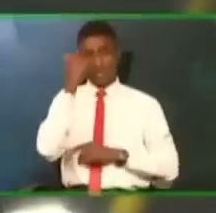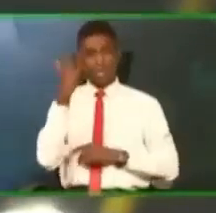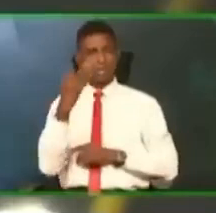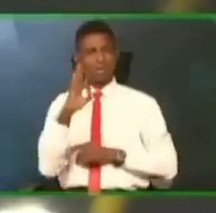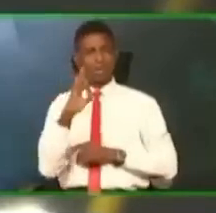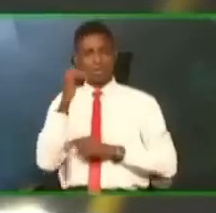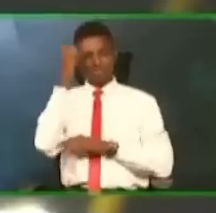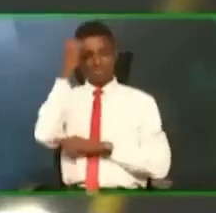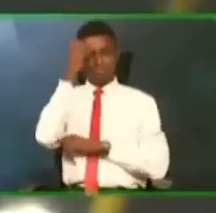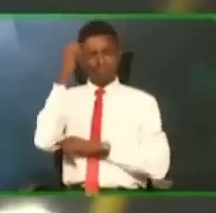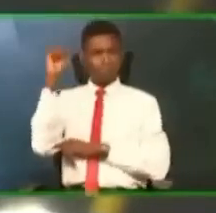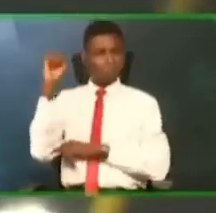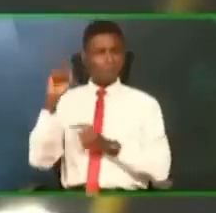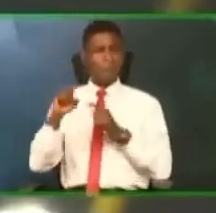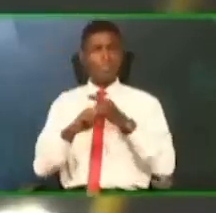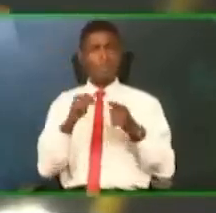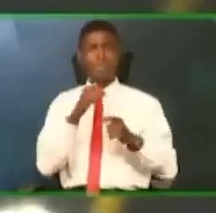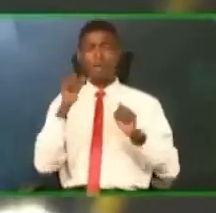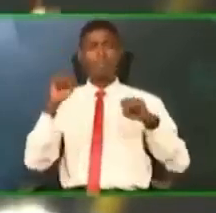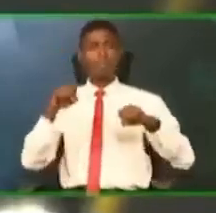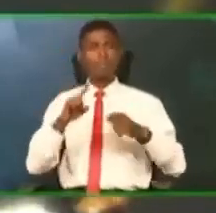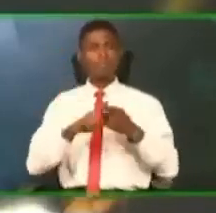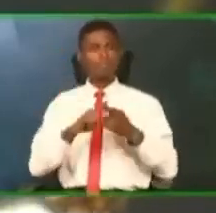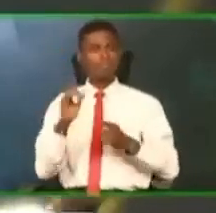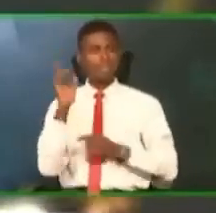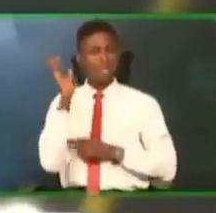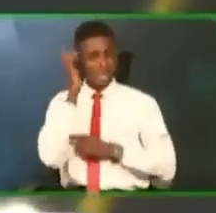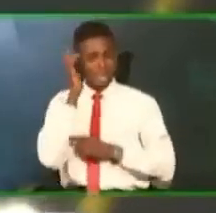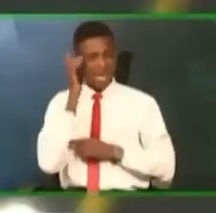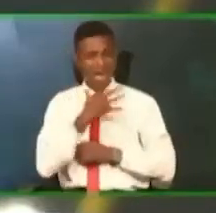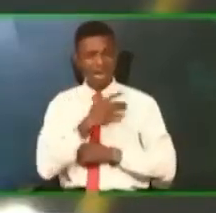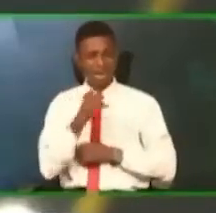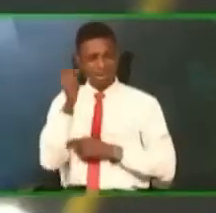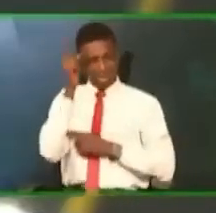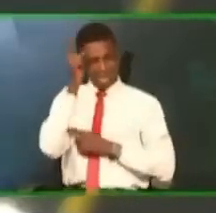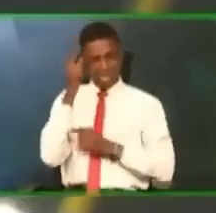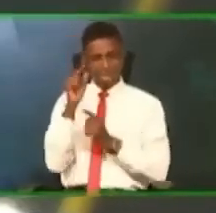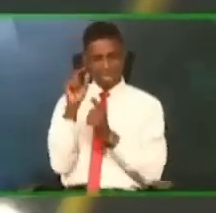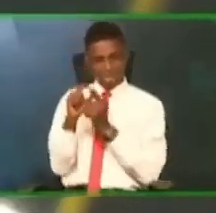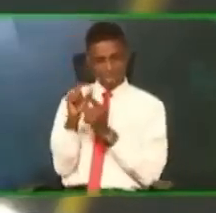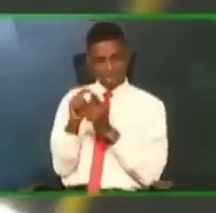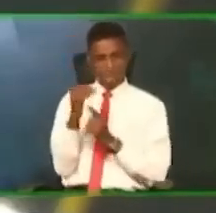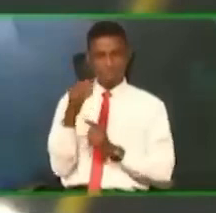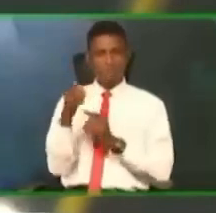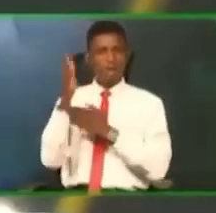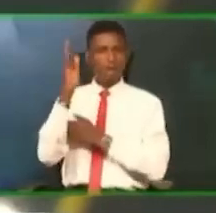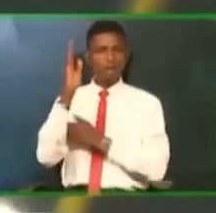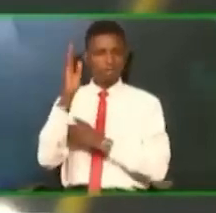inability to hear and to understand the speakings of God.